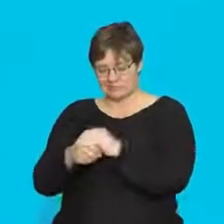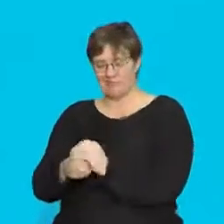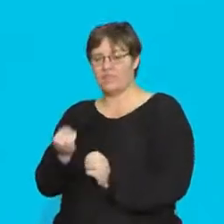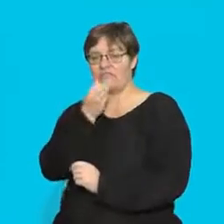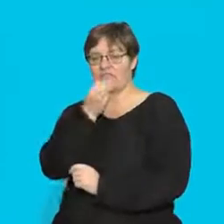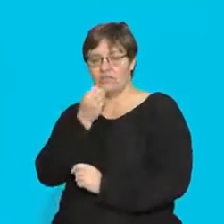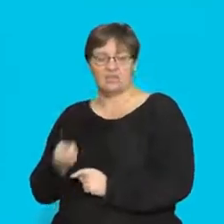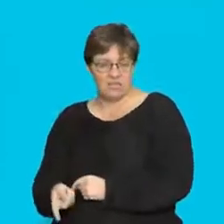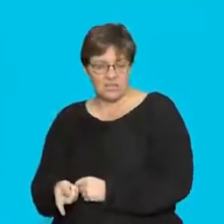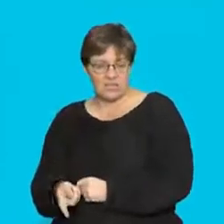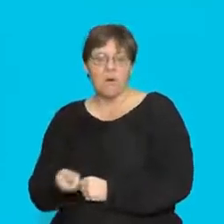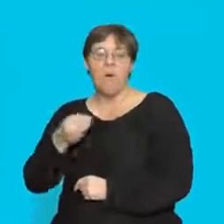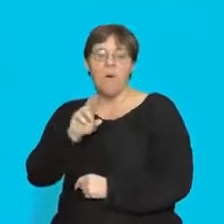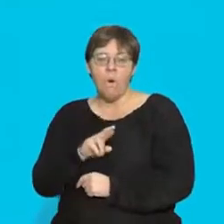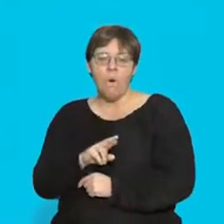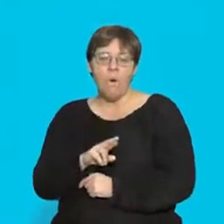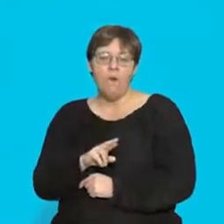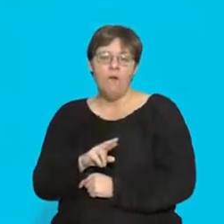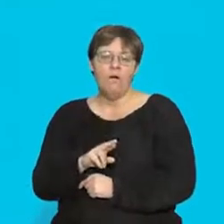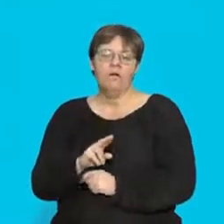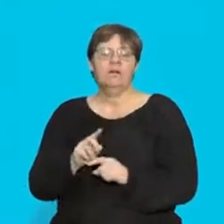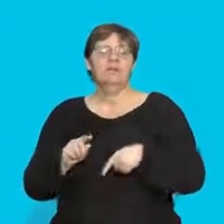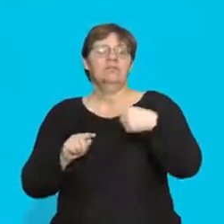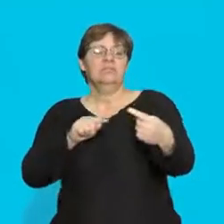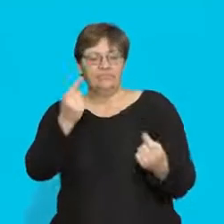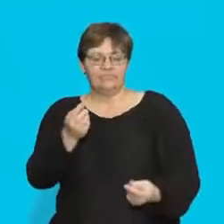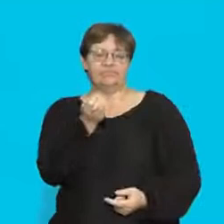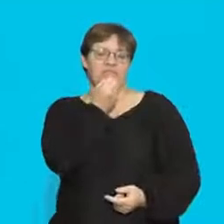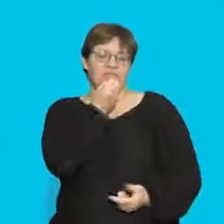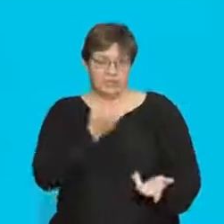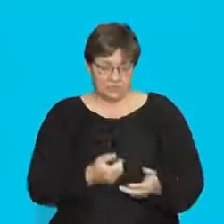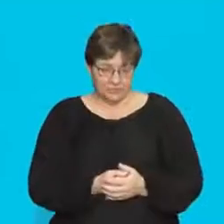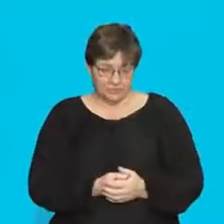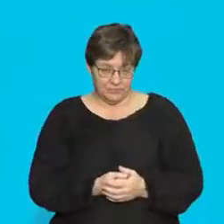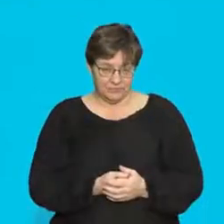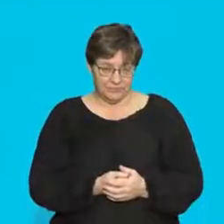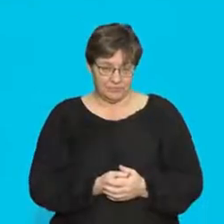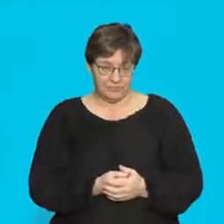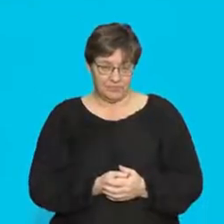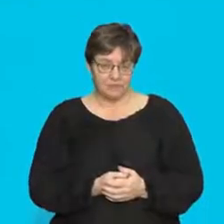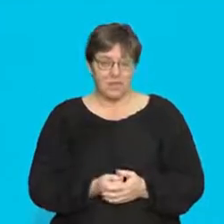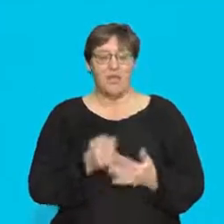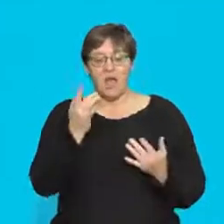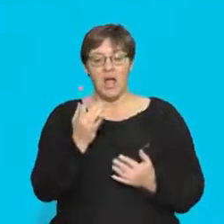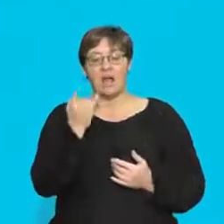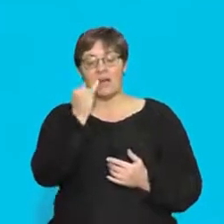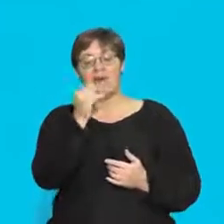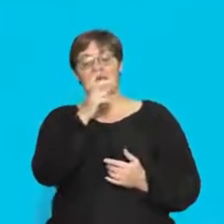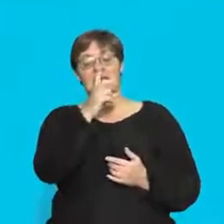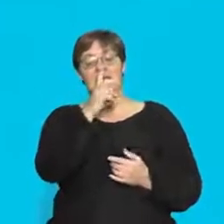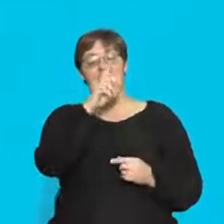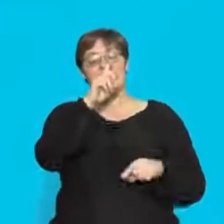prey or to evade predators. So the idea of